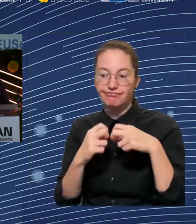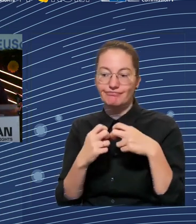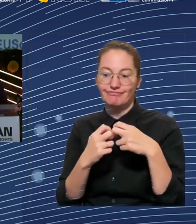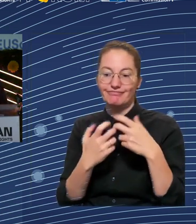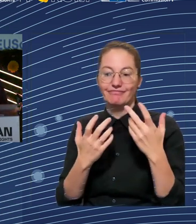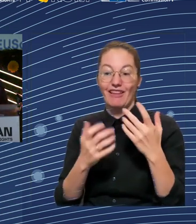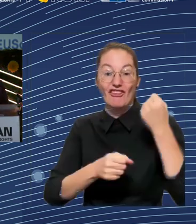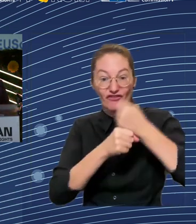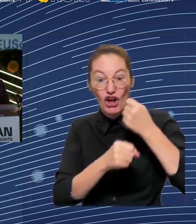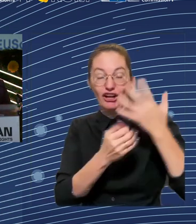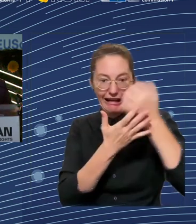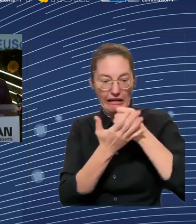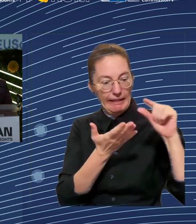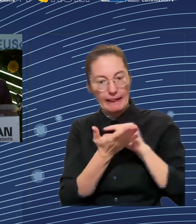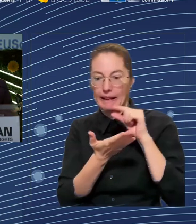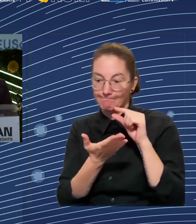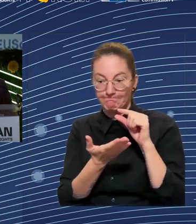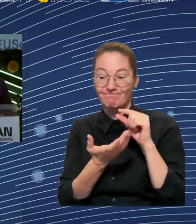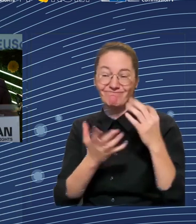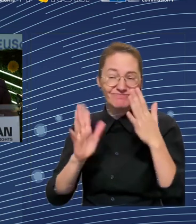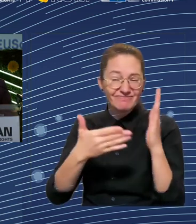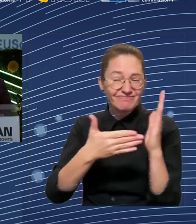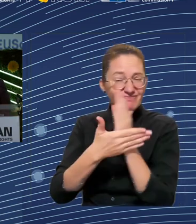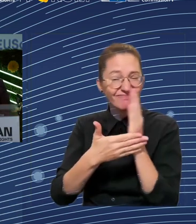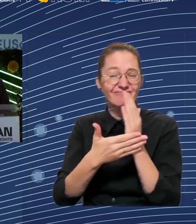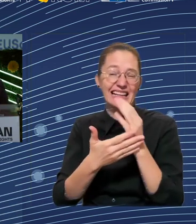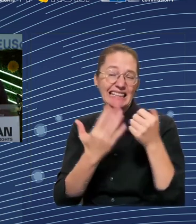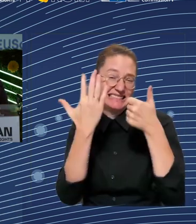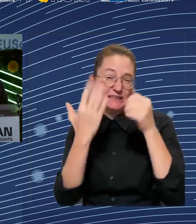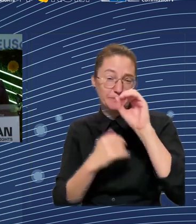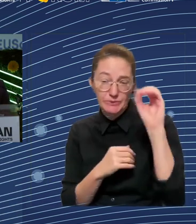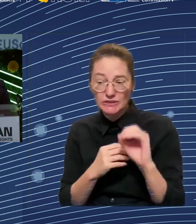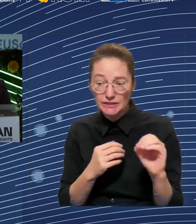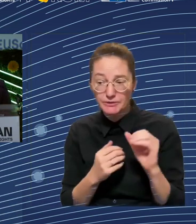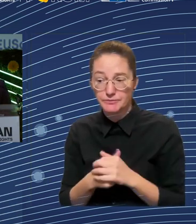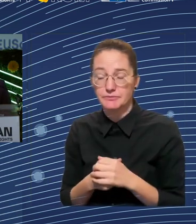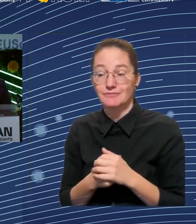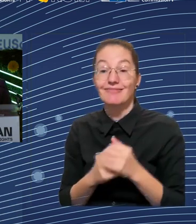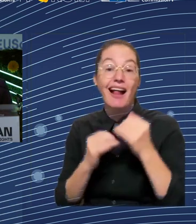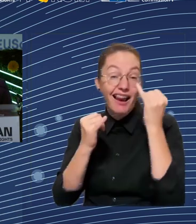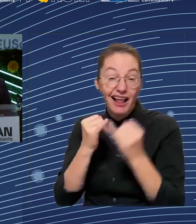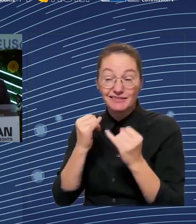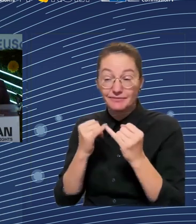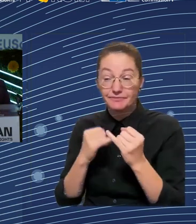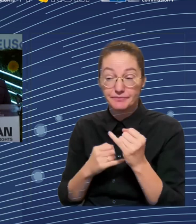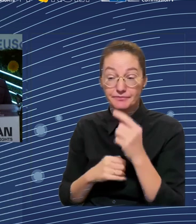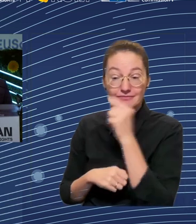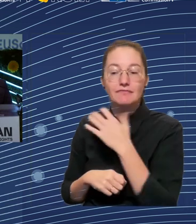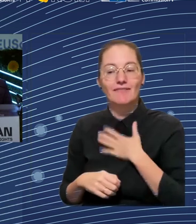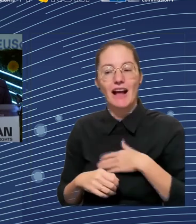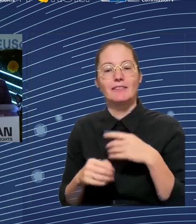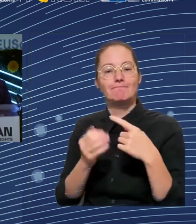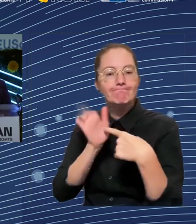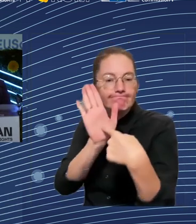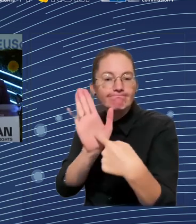conditions across different job profiles. So we triangulated three factors: job quality, difficulties in making ends